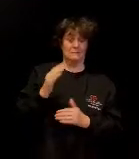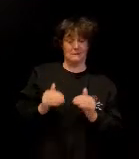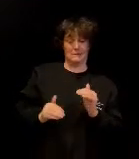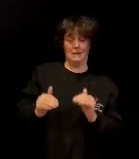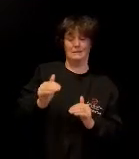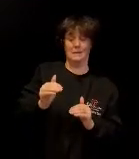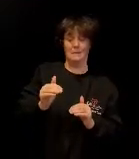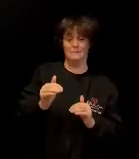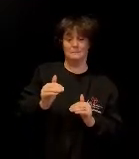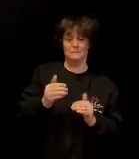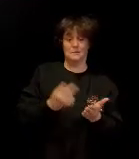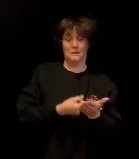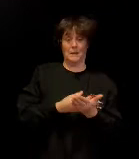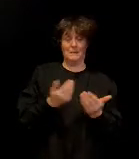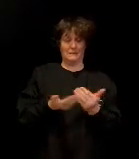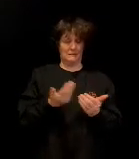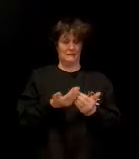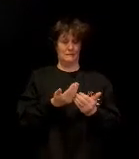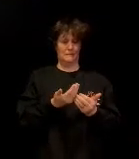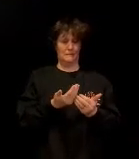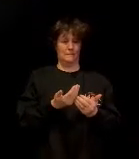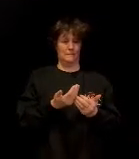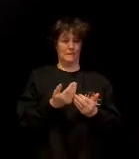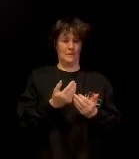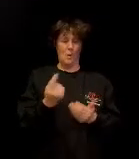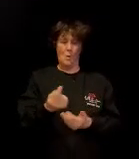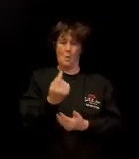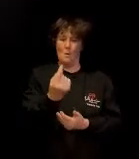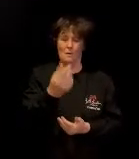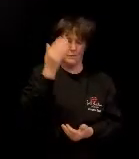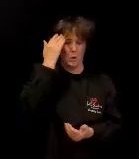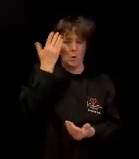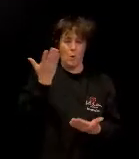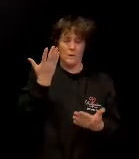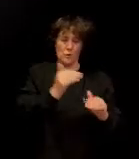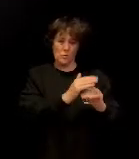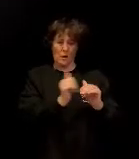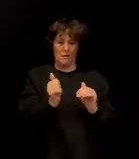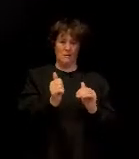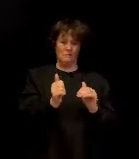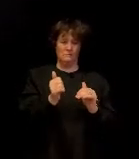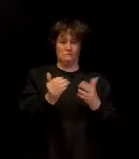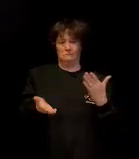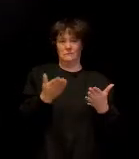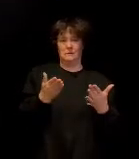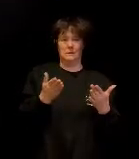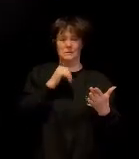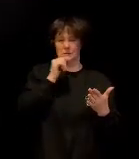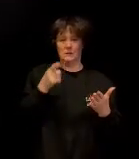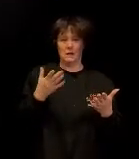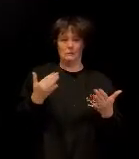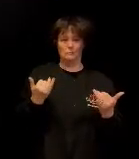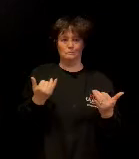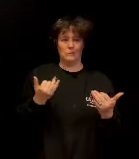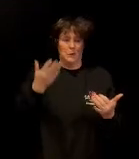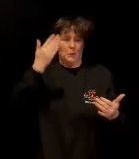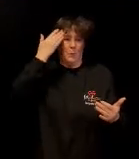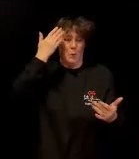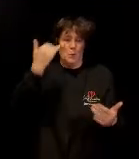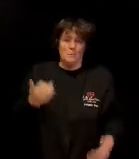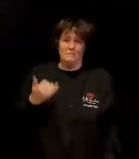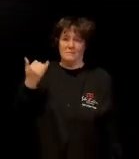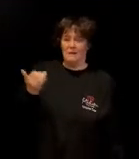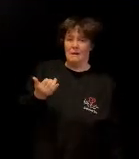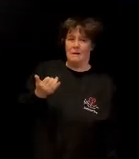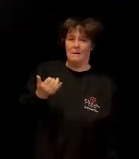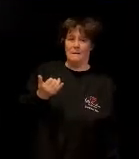easier. Amen. Only you know what your callings are, and sometimes it's not real apparent. That's when you just go